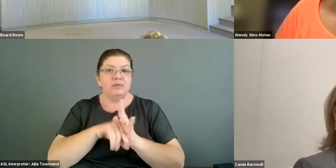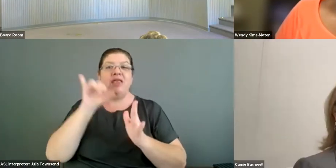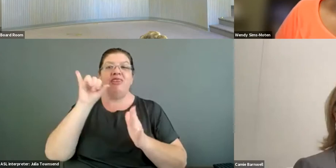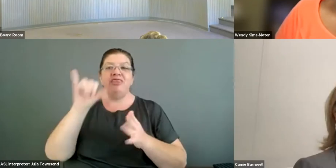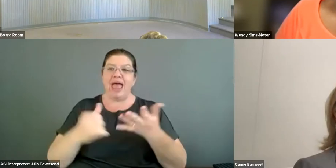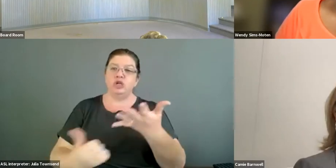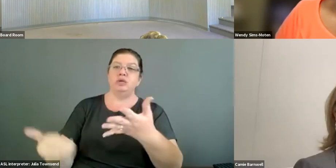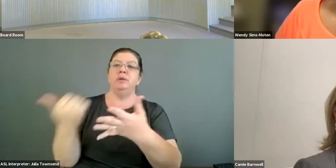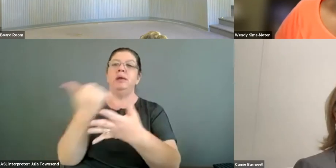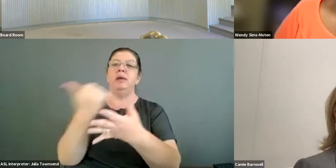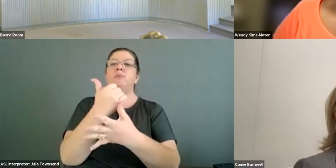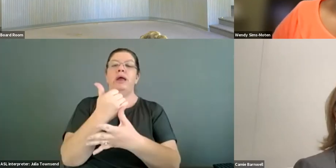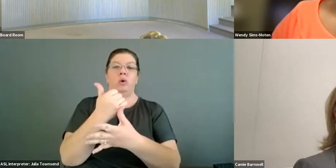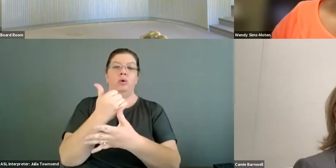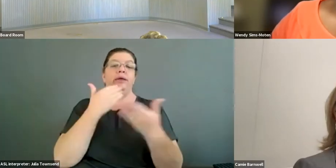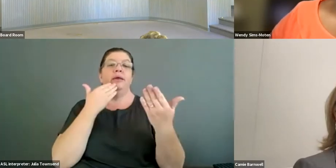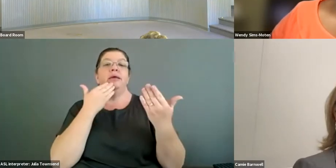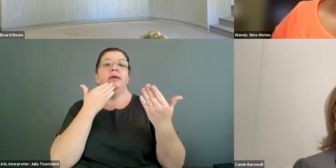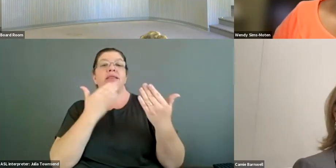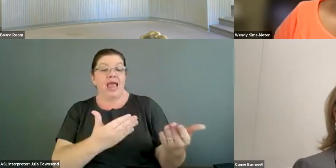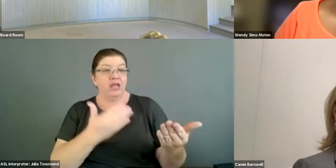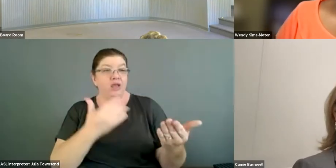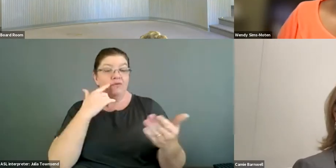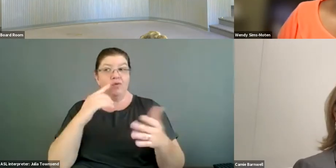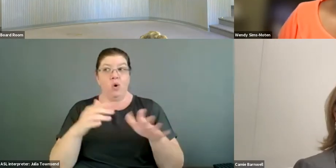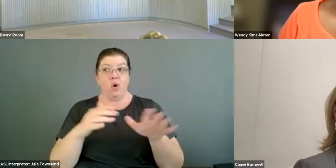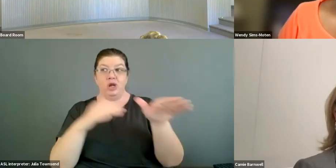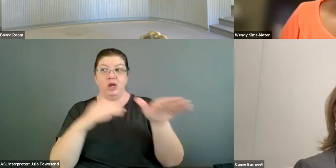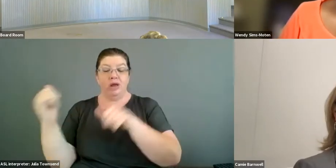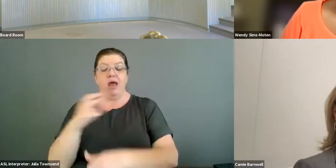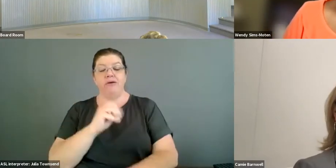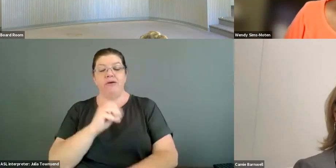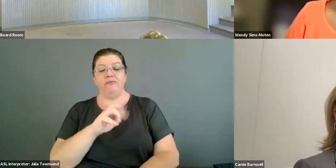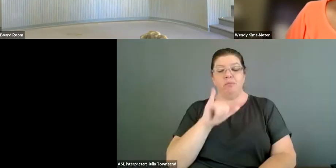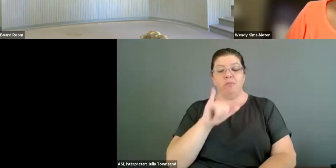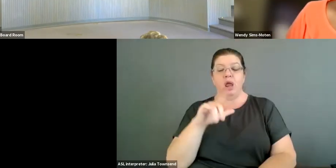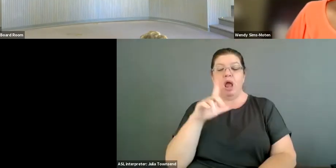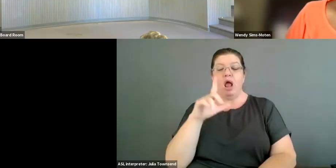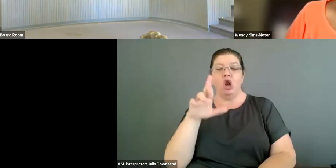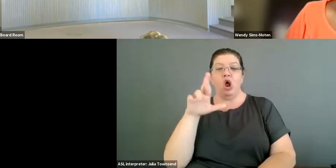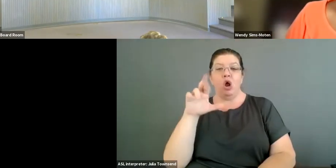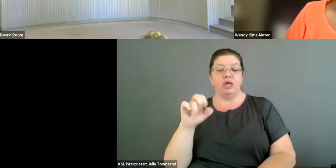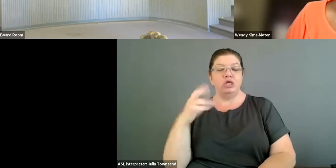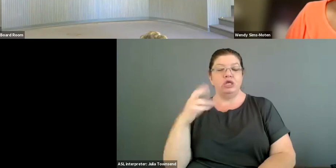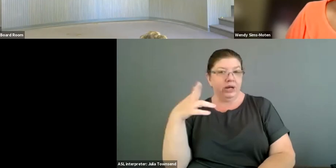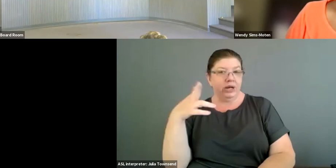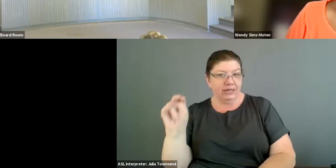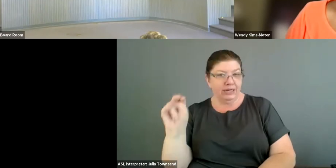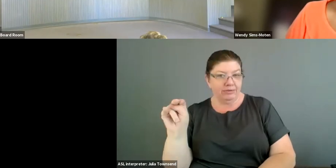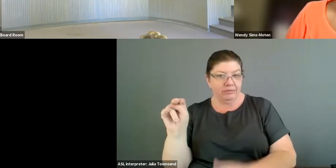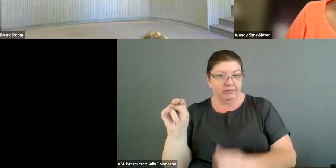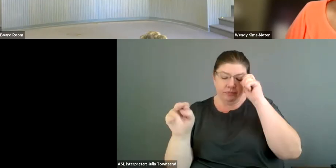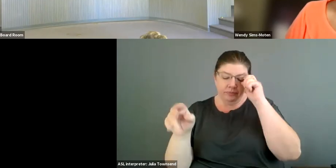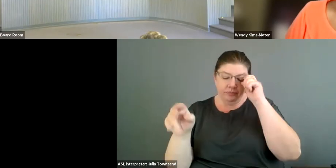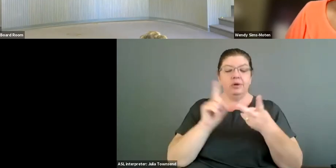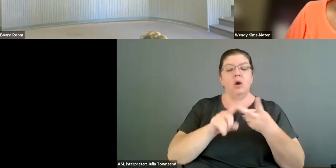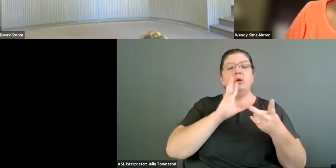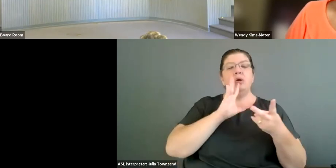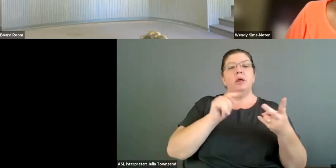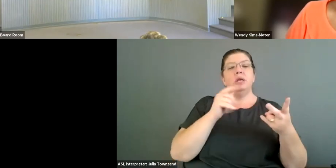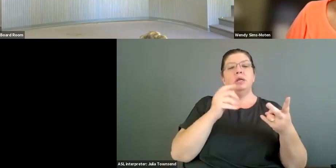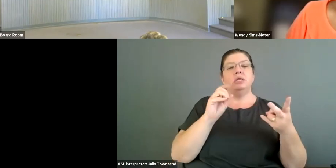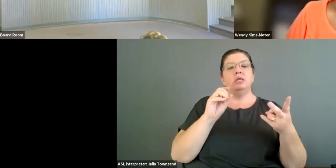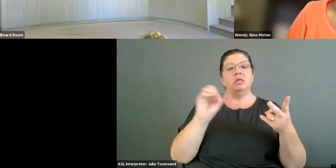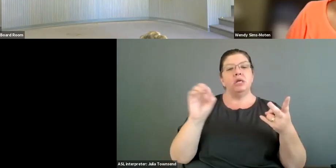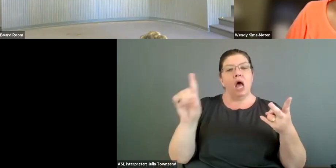priority. Thank you for the departure of Maria Lyris Horton. I also want to talk about Todd Rickman, long